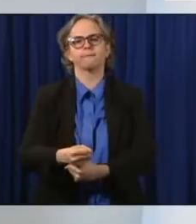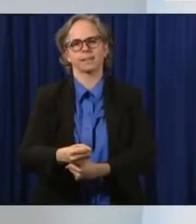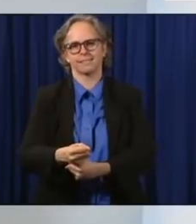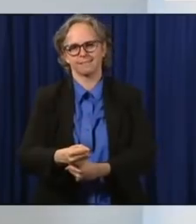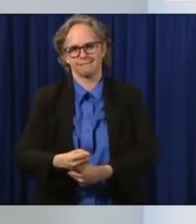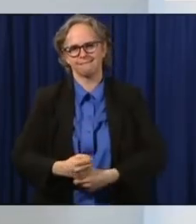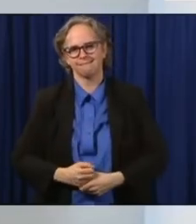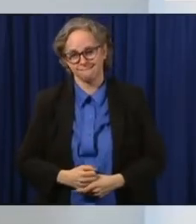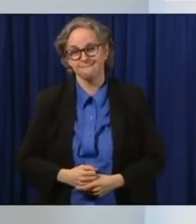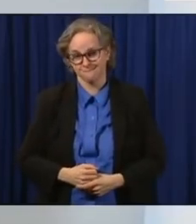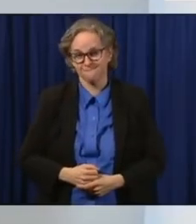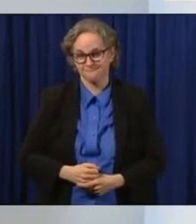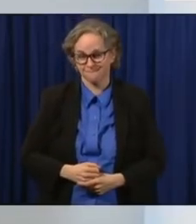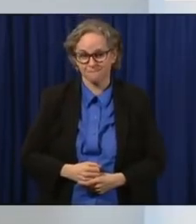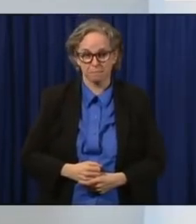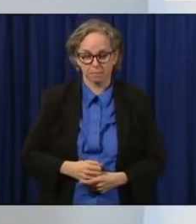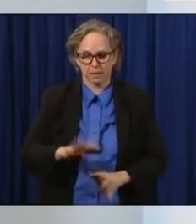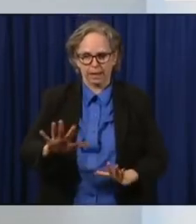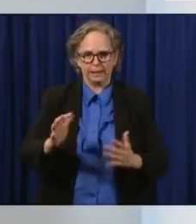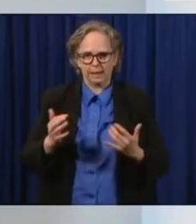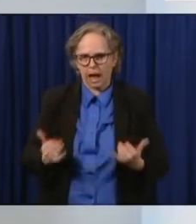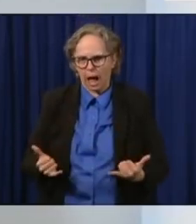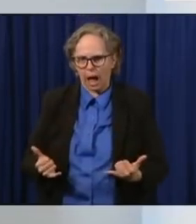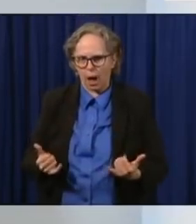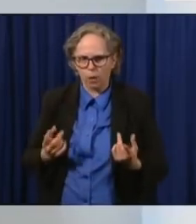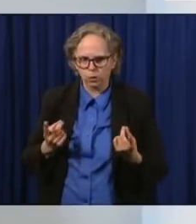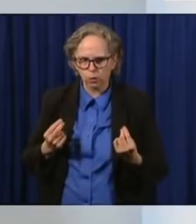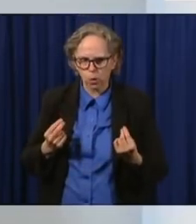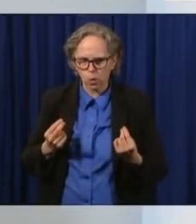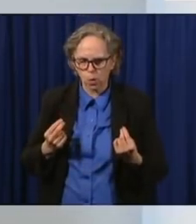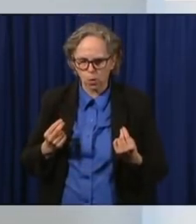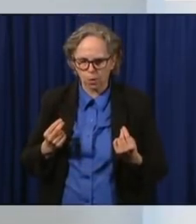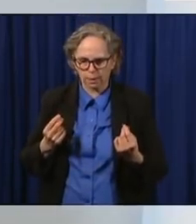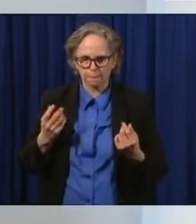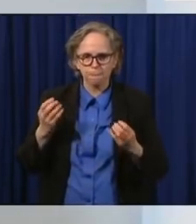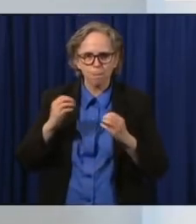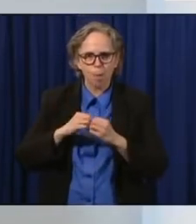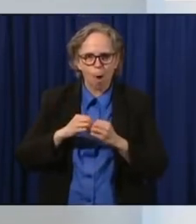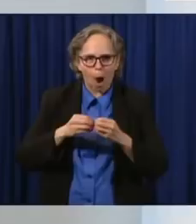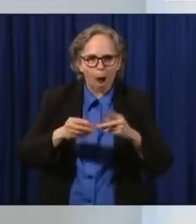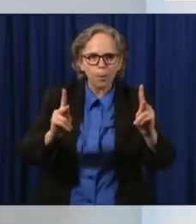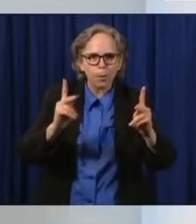making. And that also is an important